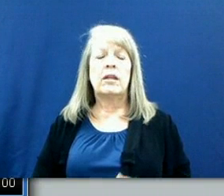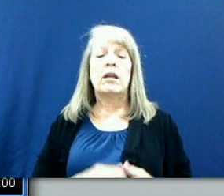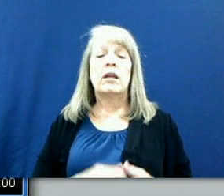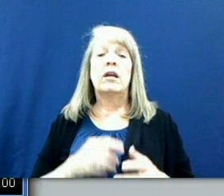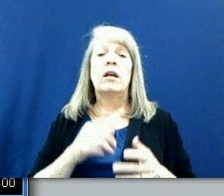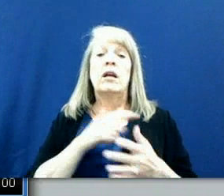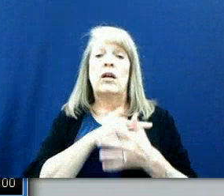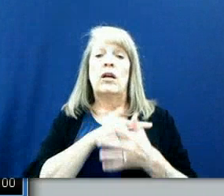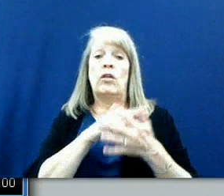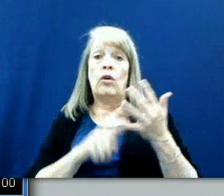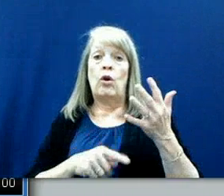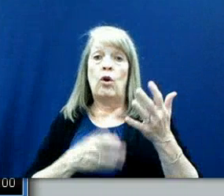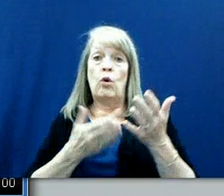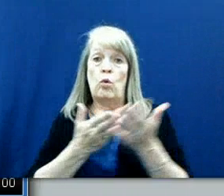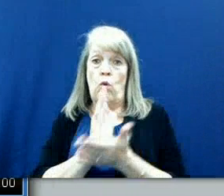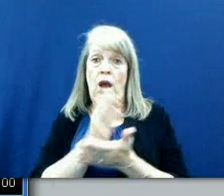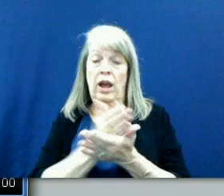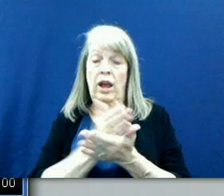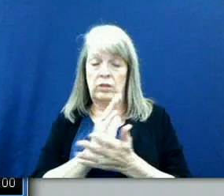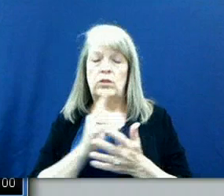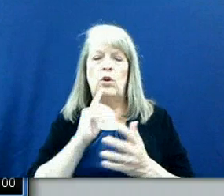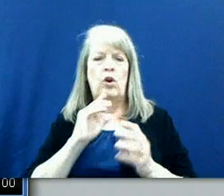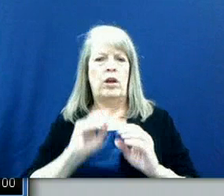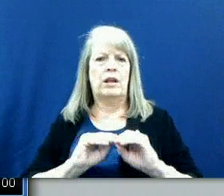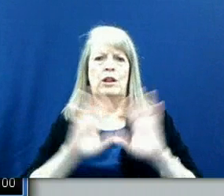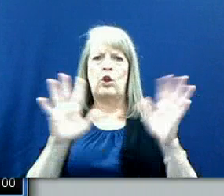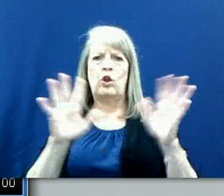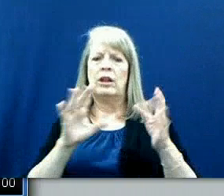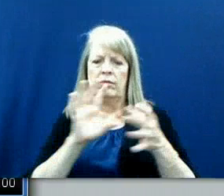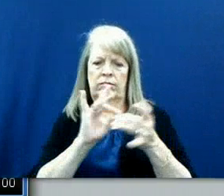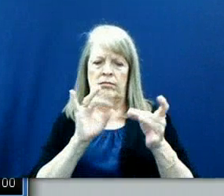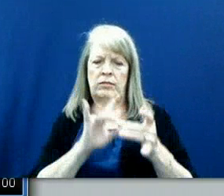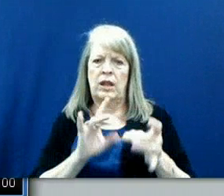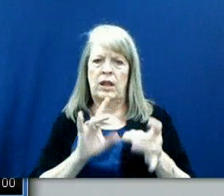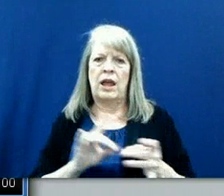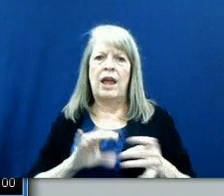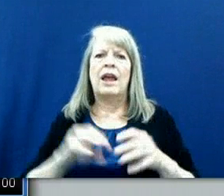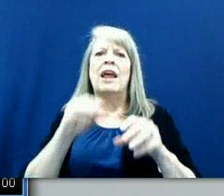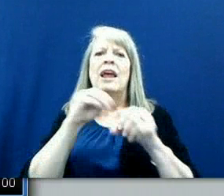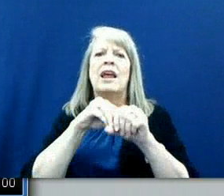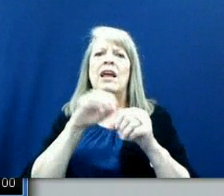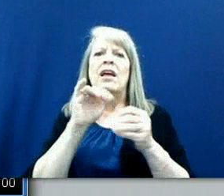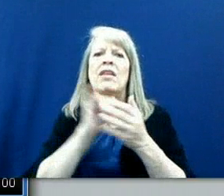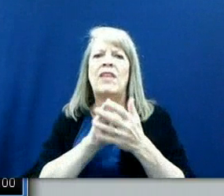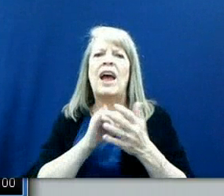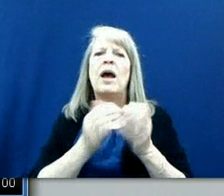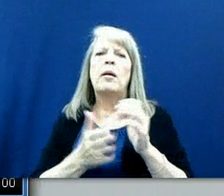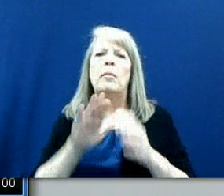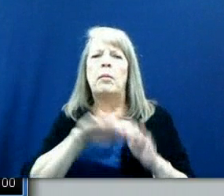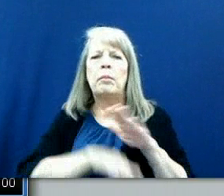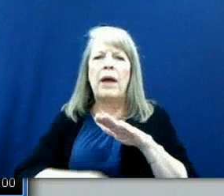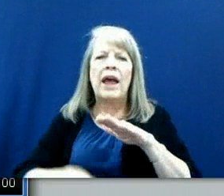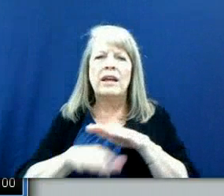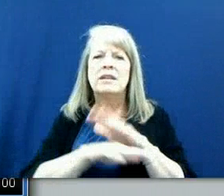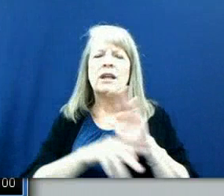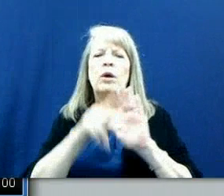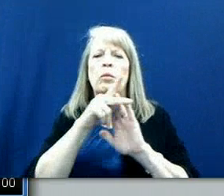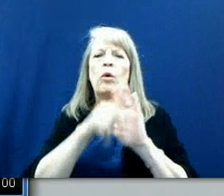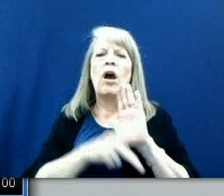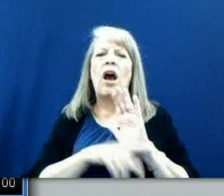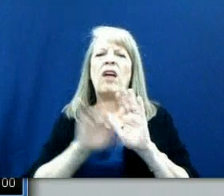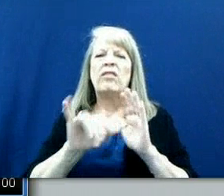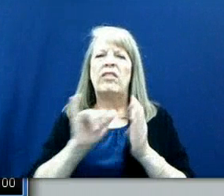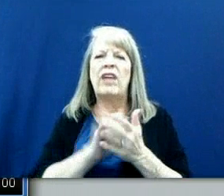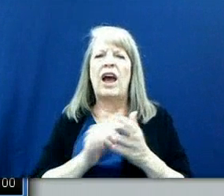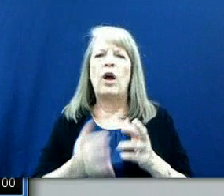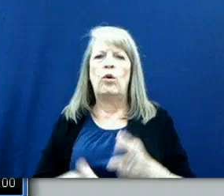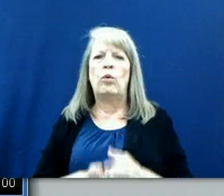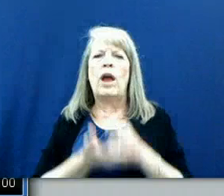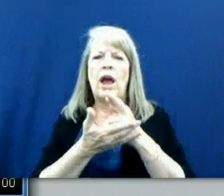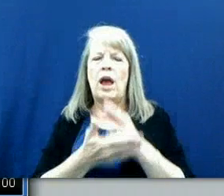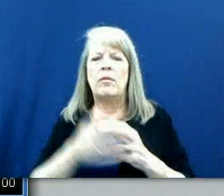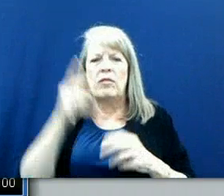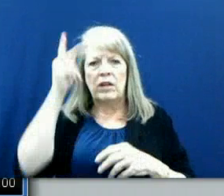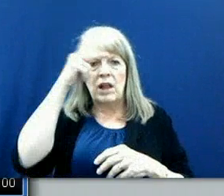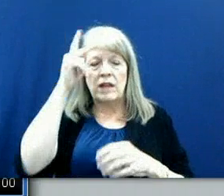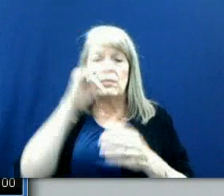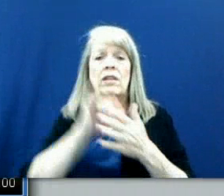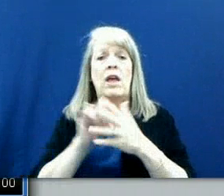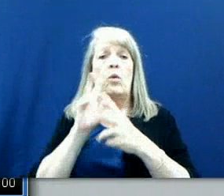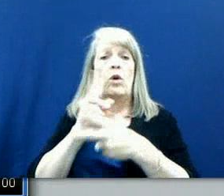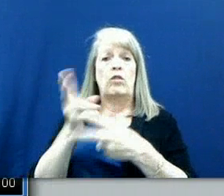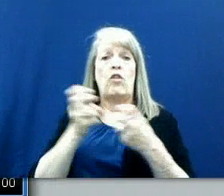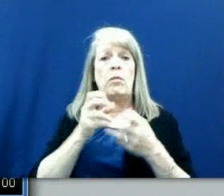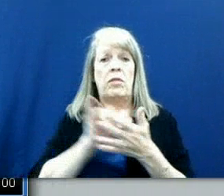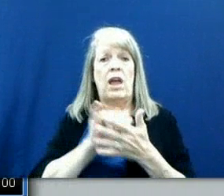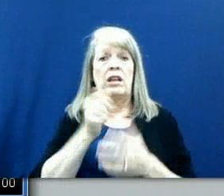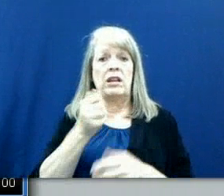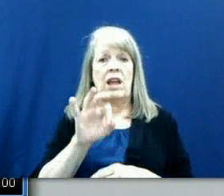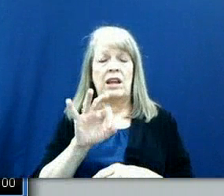These rights are broadly stated in the following basic principles of rehab philosophy, drawn from the 1990 Americans with Disabilities Act and